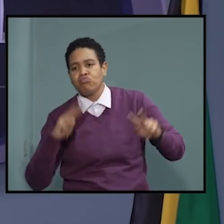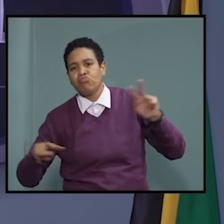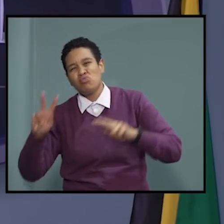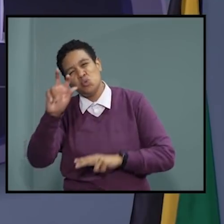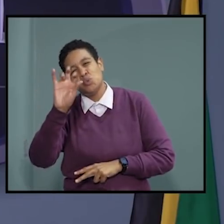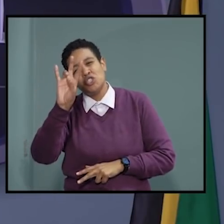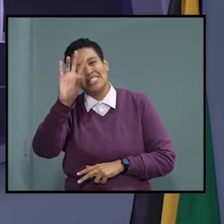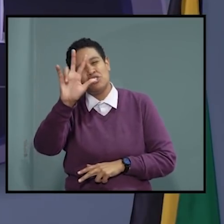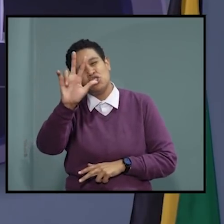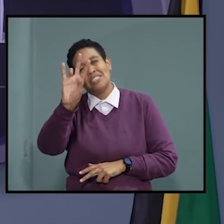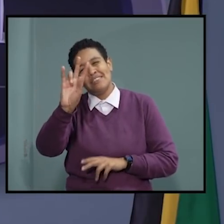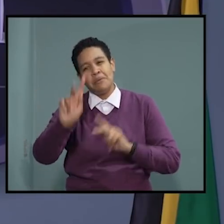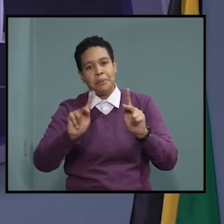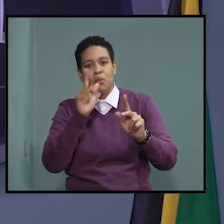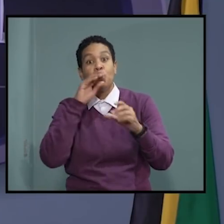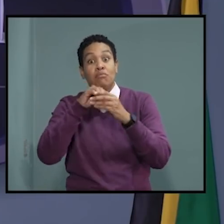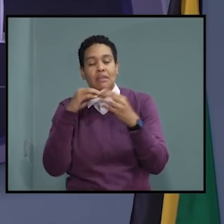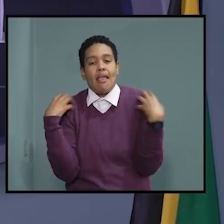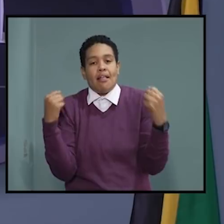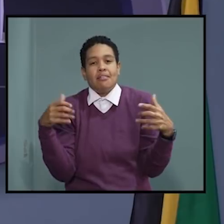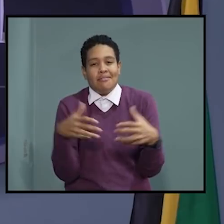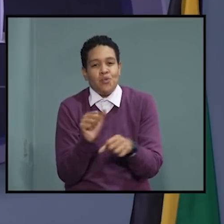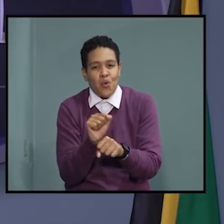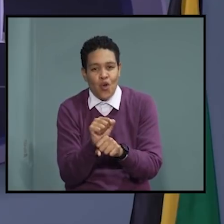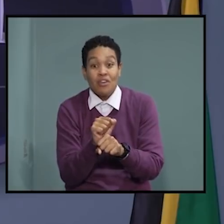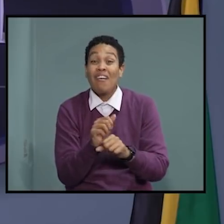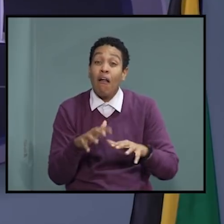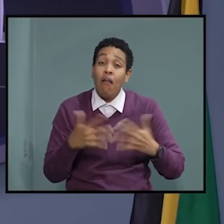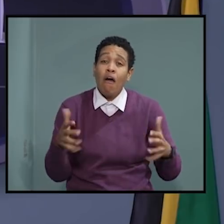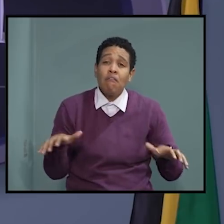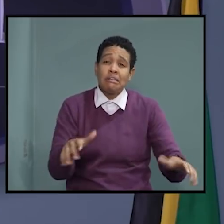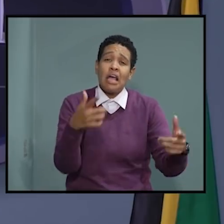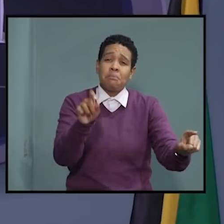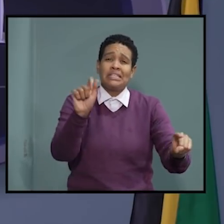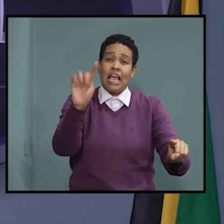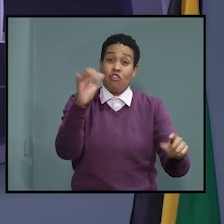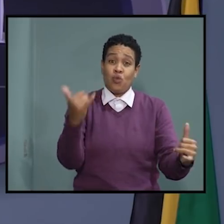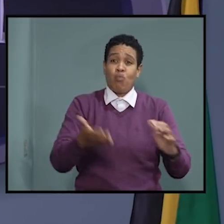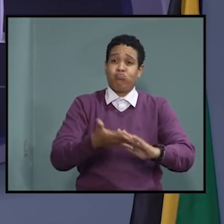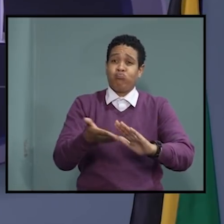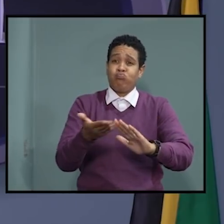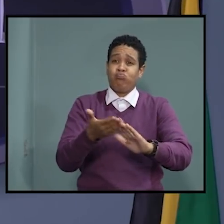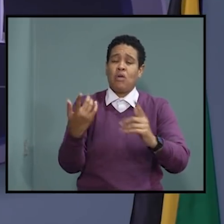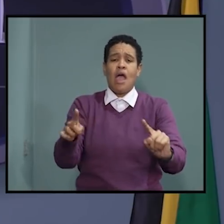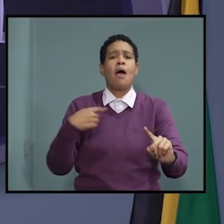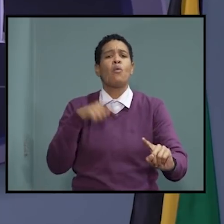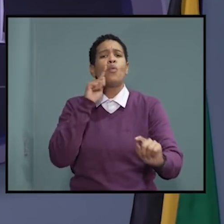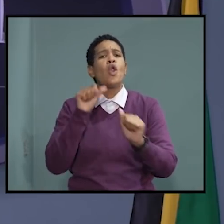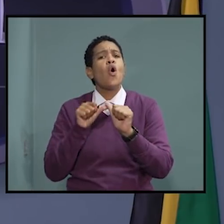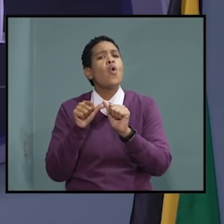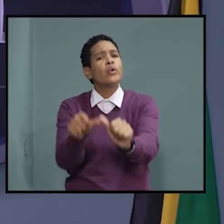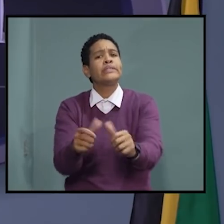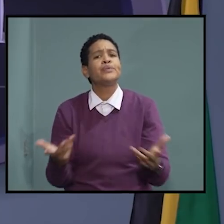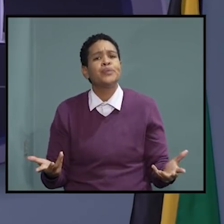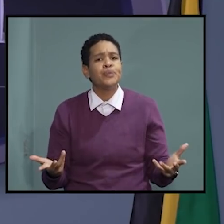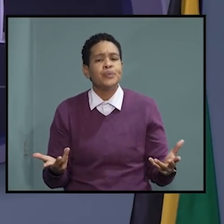lot of activity taking place now in St. Catherine as we speak, and will continue over the days to come.